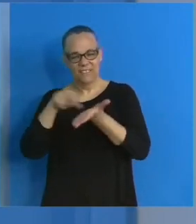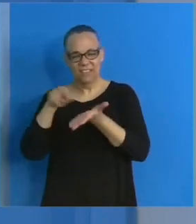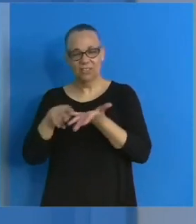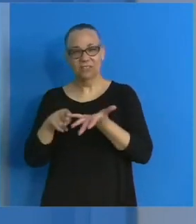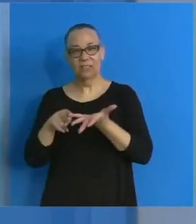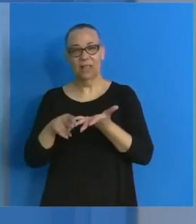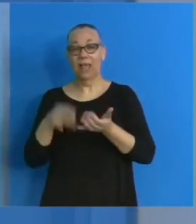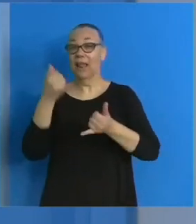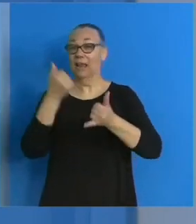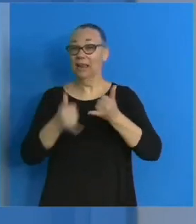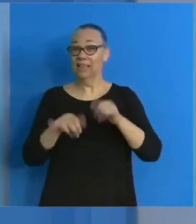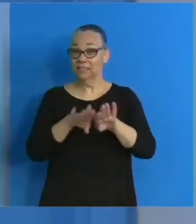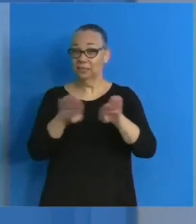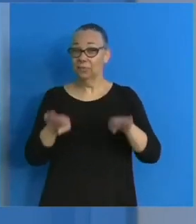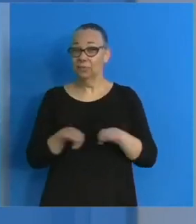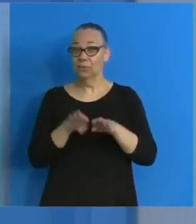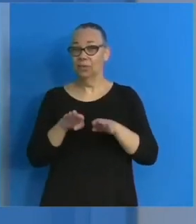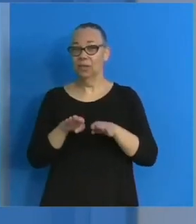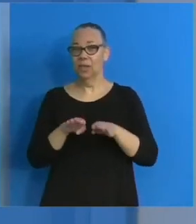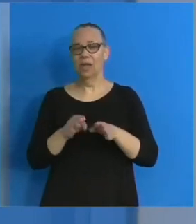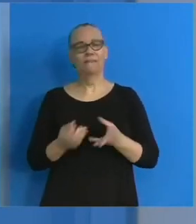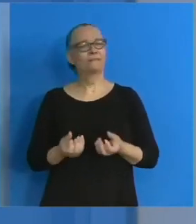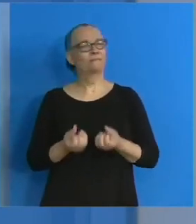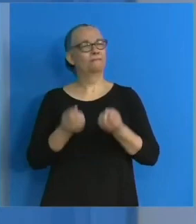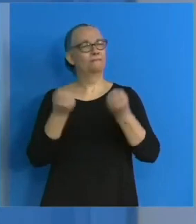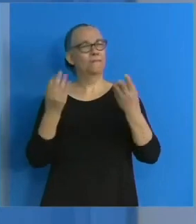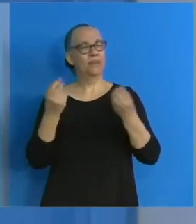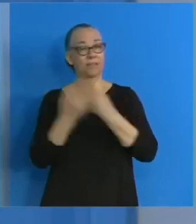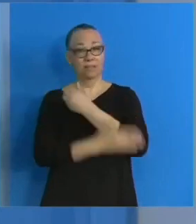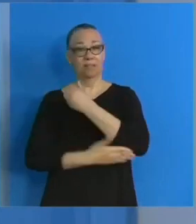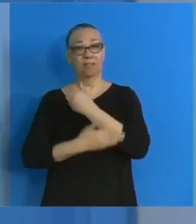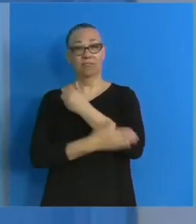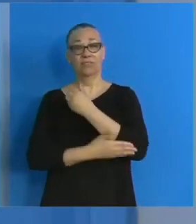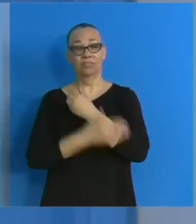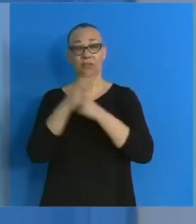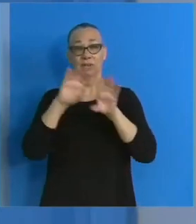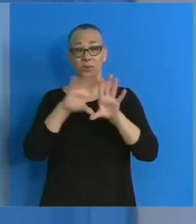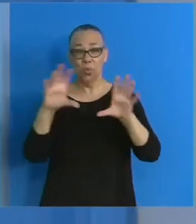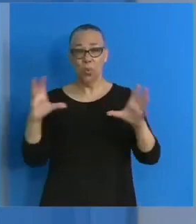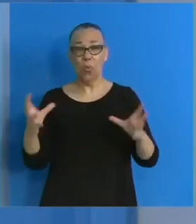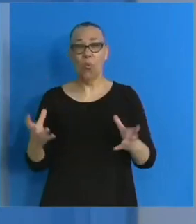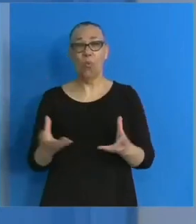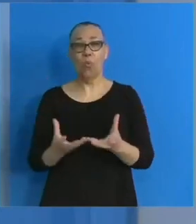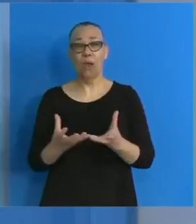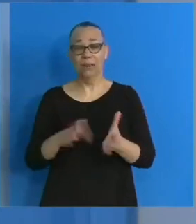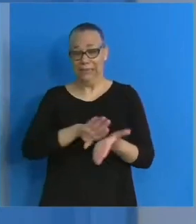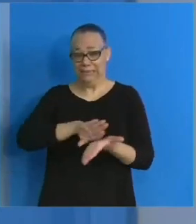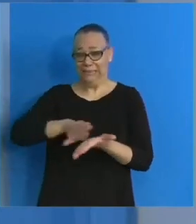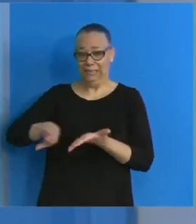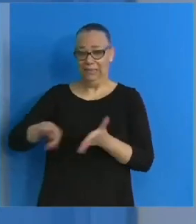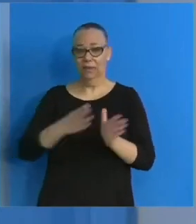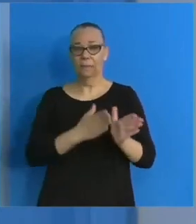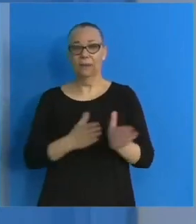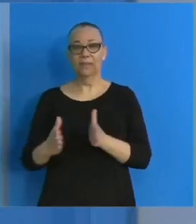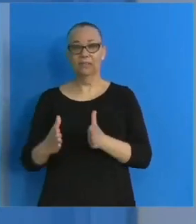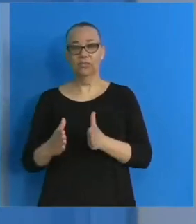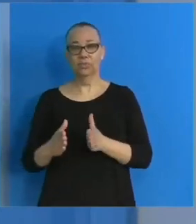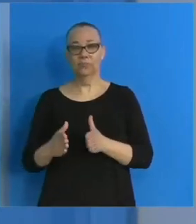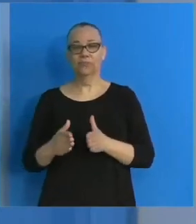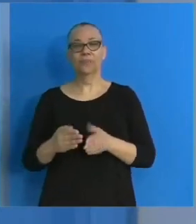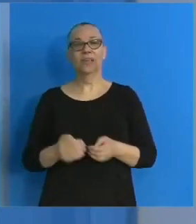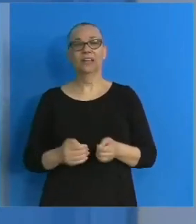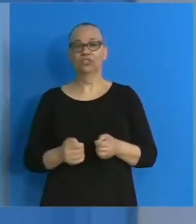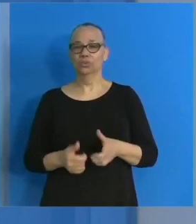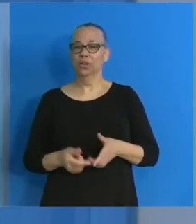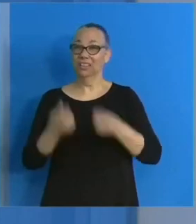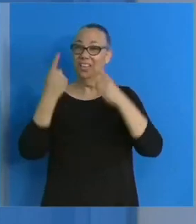Bermuda, I'd like to remind you that several countries around the world have abandoned plans to achieve community immunity